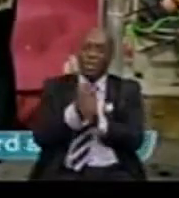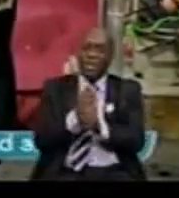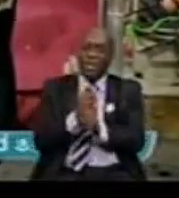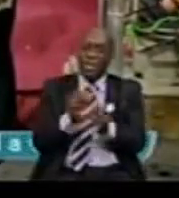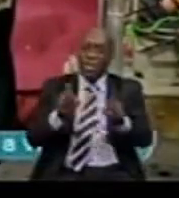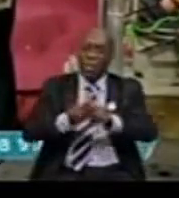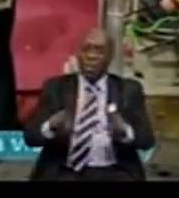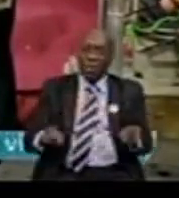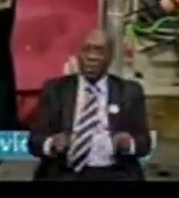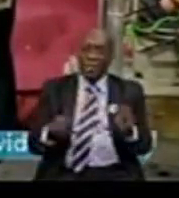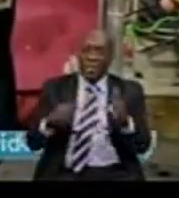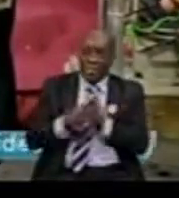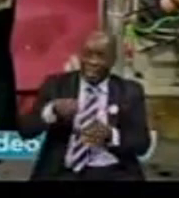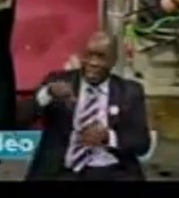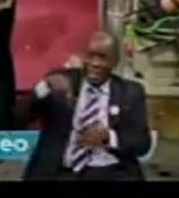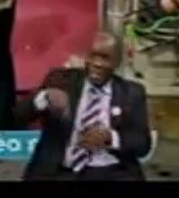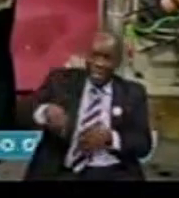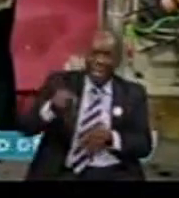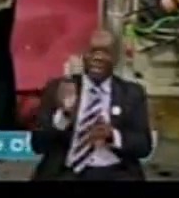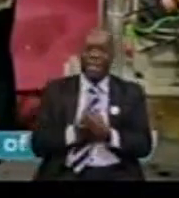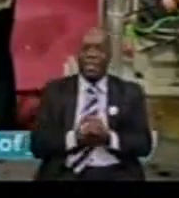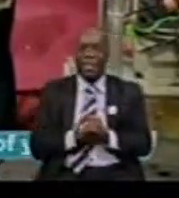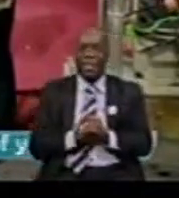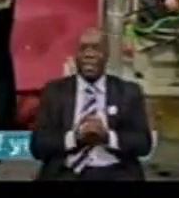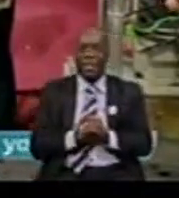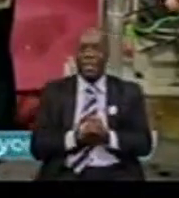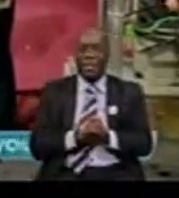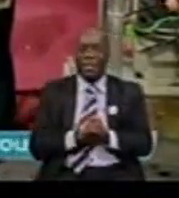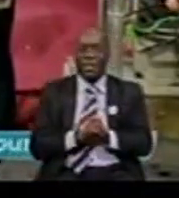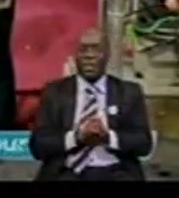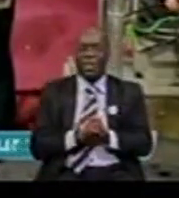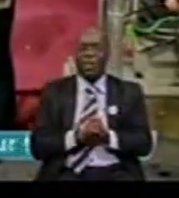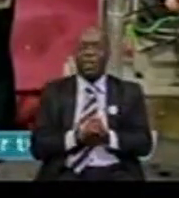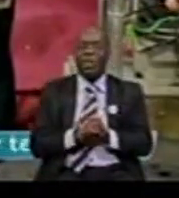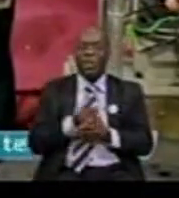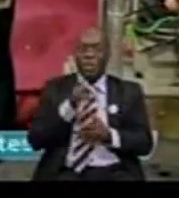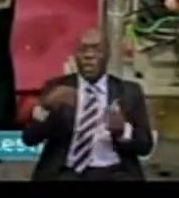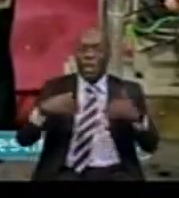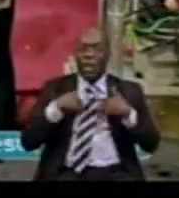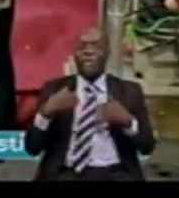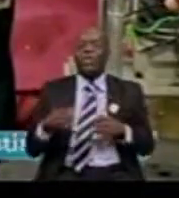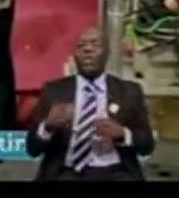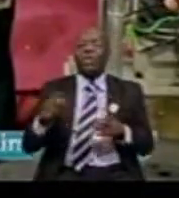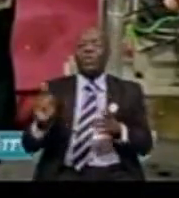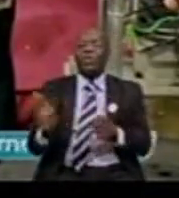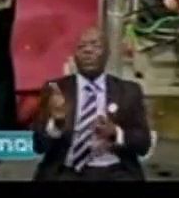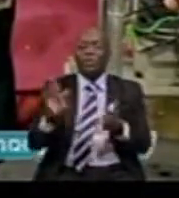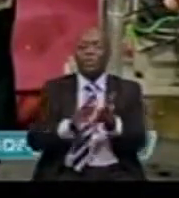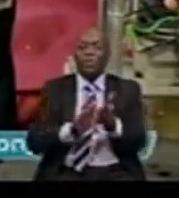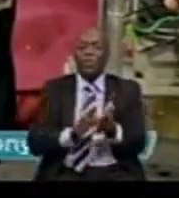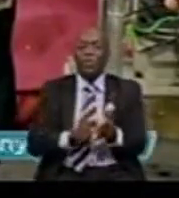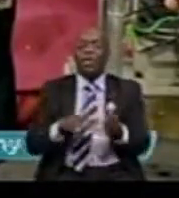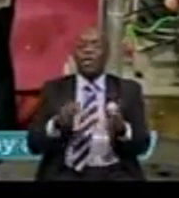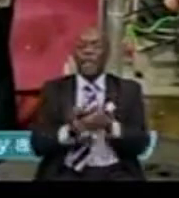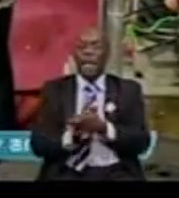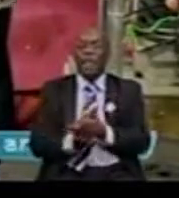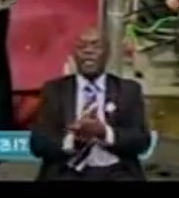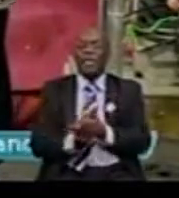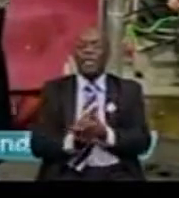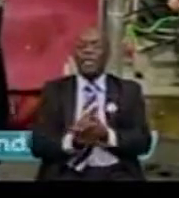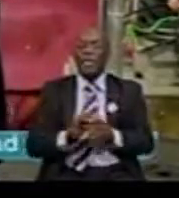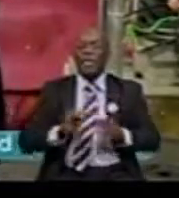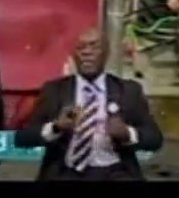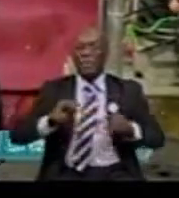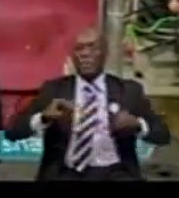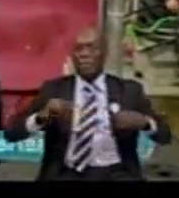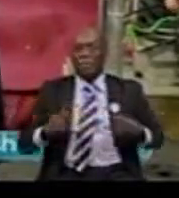ese yi ko si bi mo se treat e to tita yen ki ku tin ba fi bi aboni